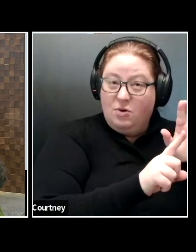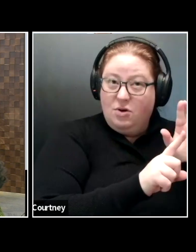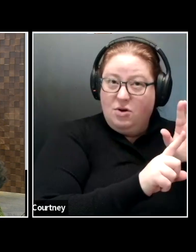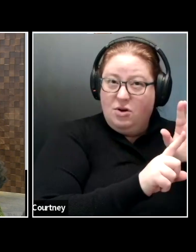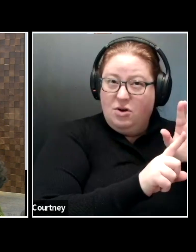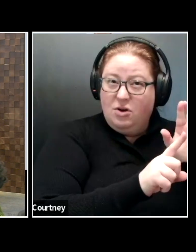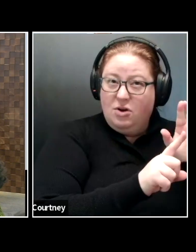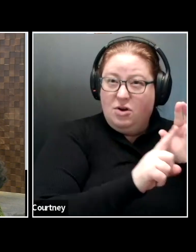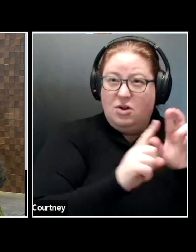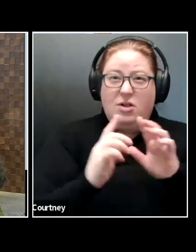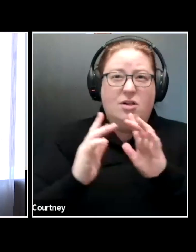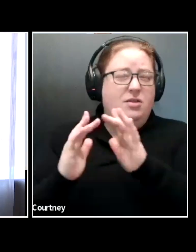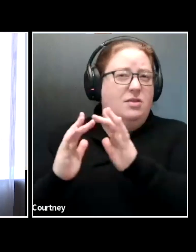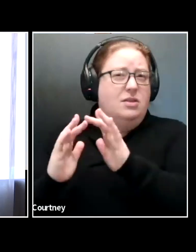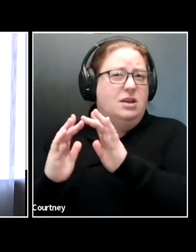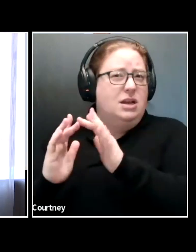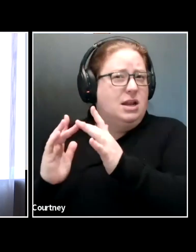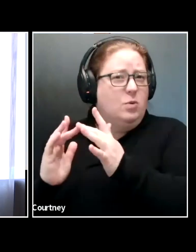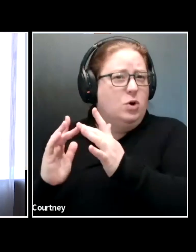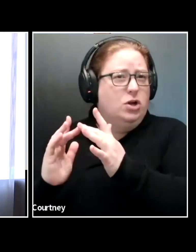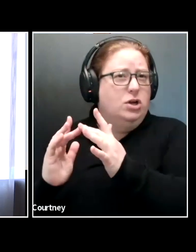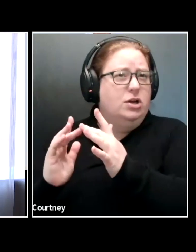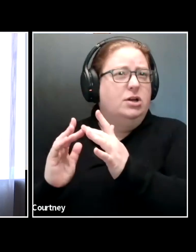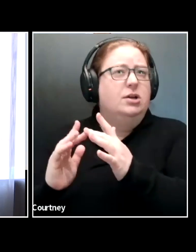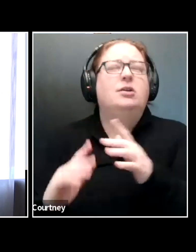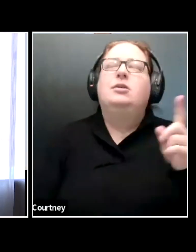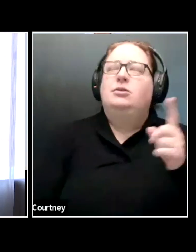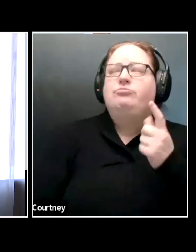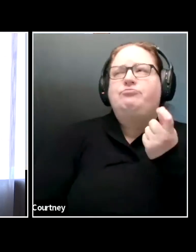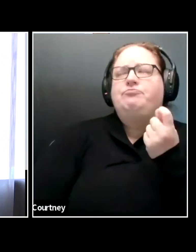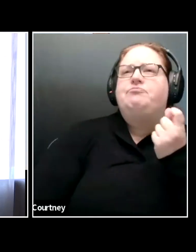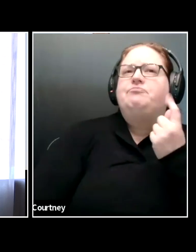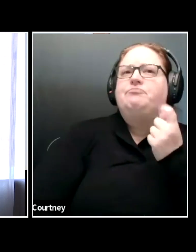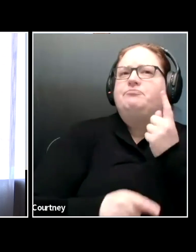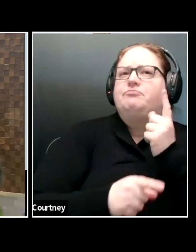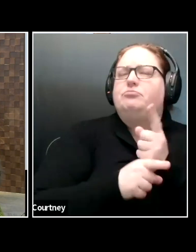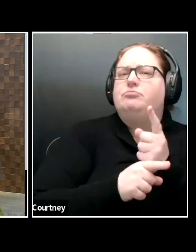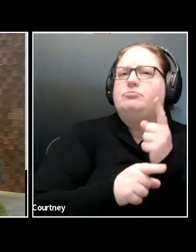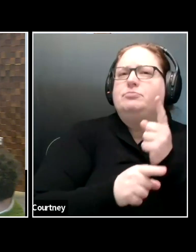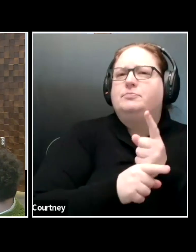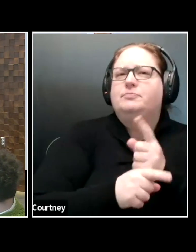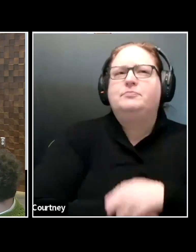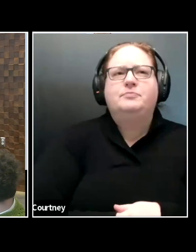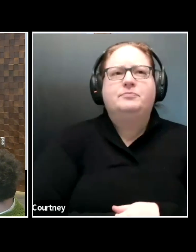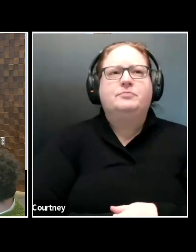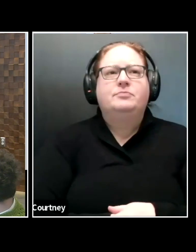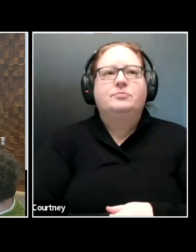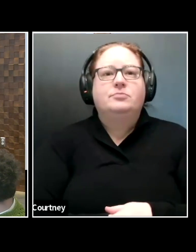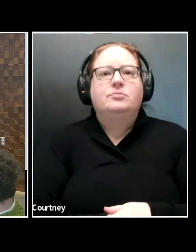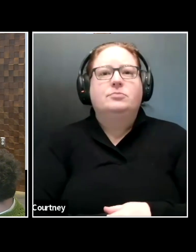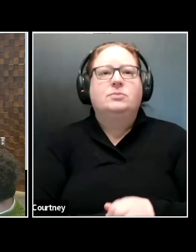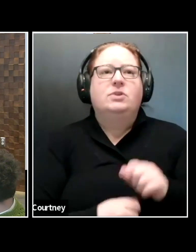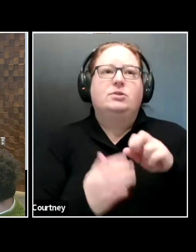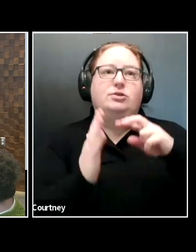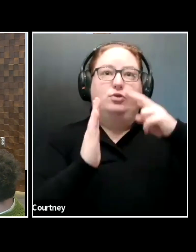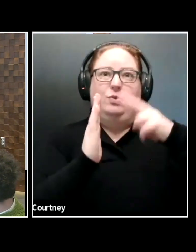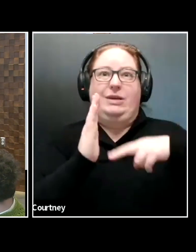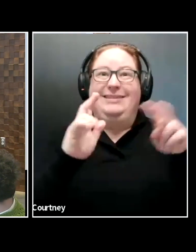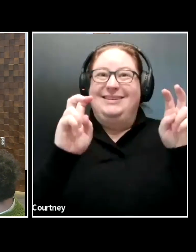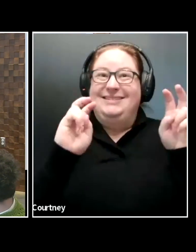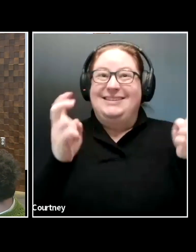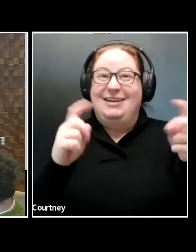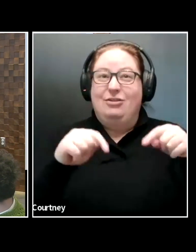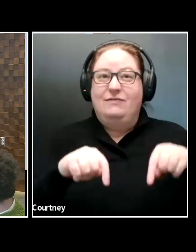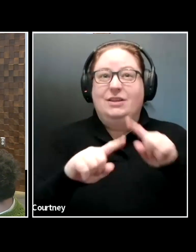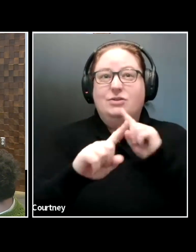network, like through Yeah, the real physical characteristics of the network. characteristics? Yeah, sure. Yeah. And so like reading the like title of this report, it's